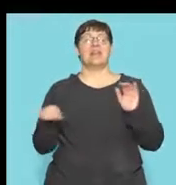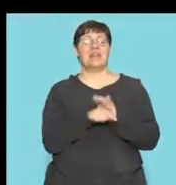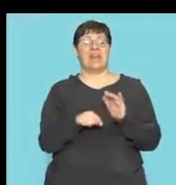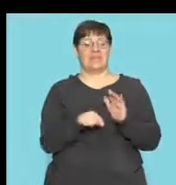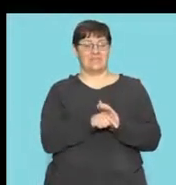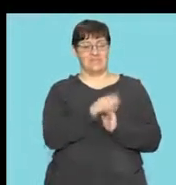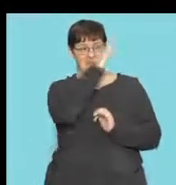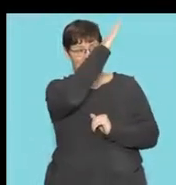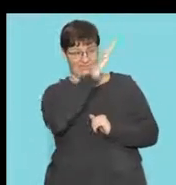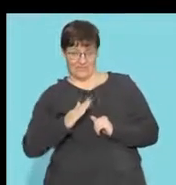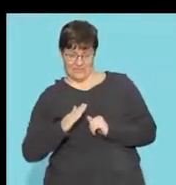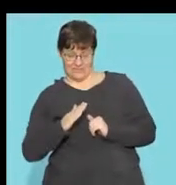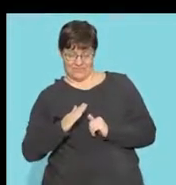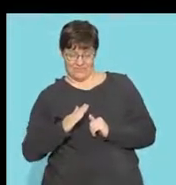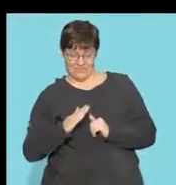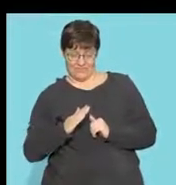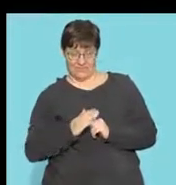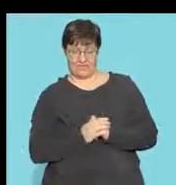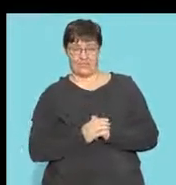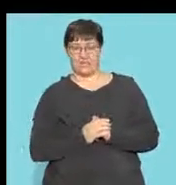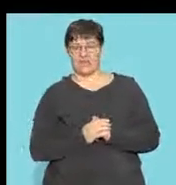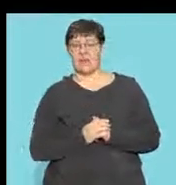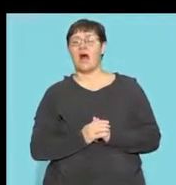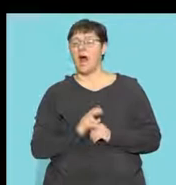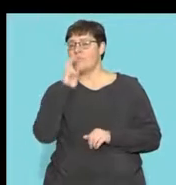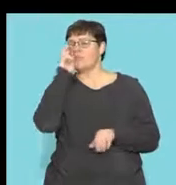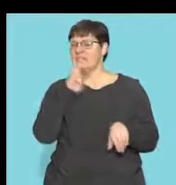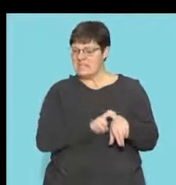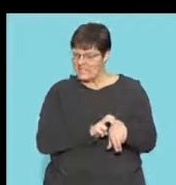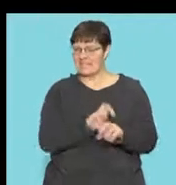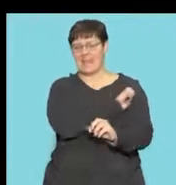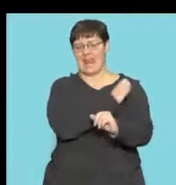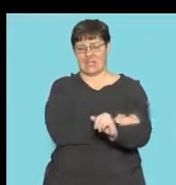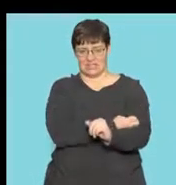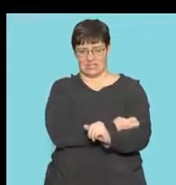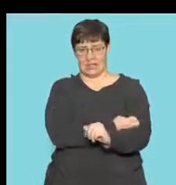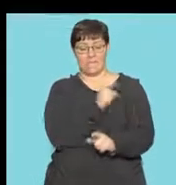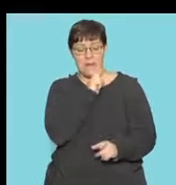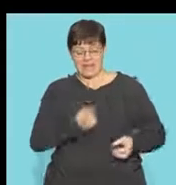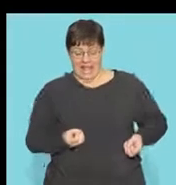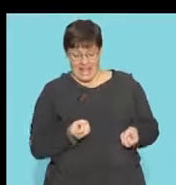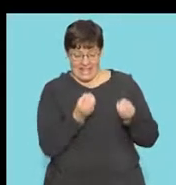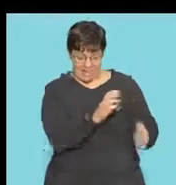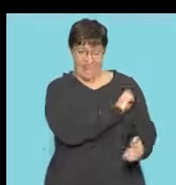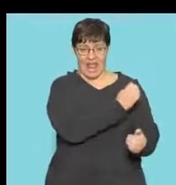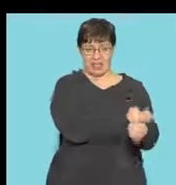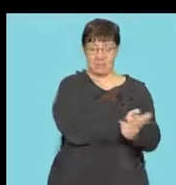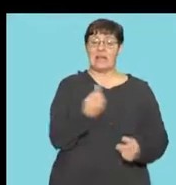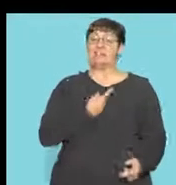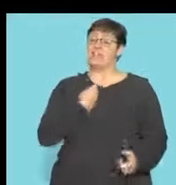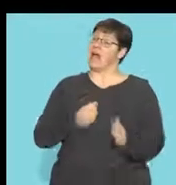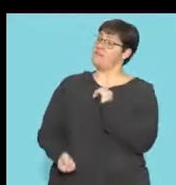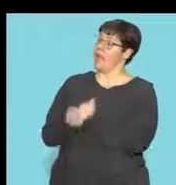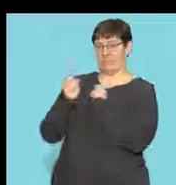forms a line with a negative gradient. It's needing energy. Energy has to be put in.